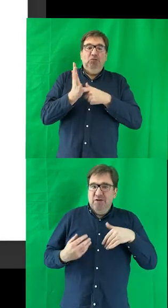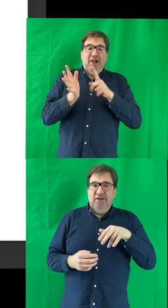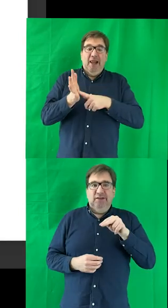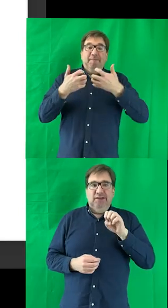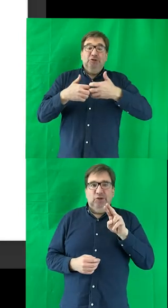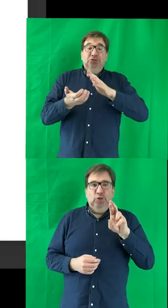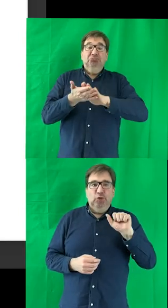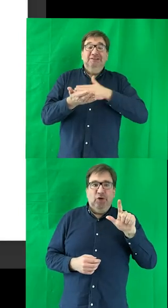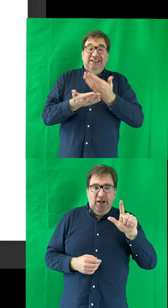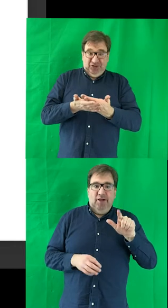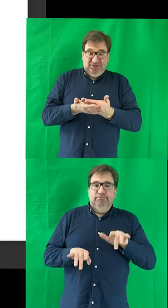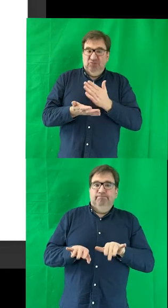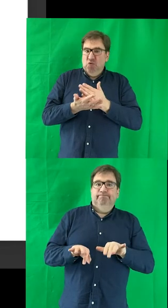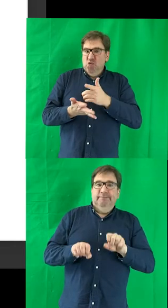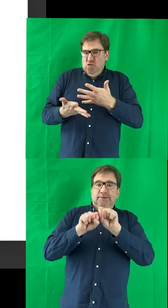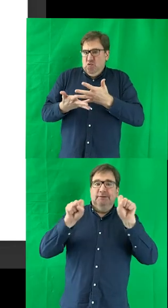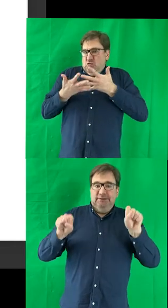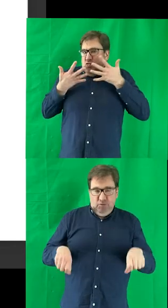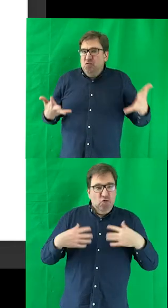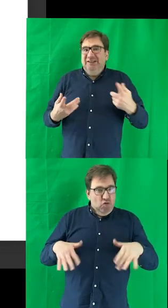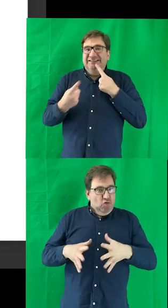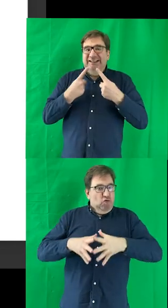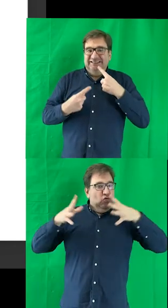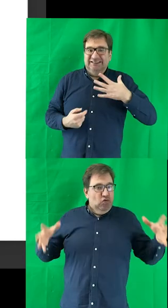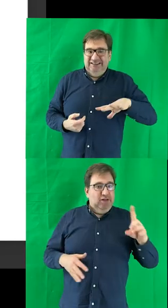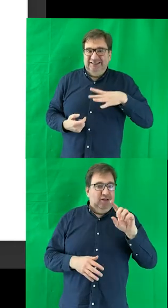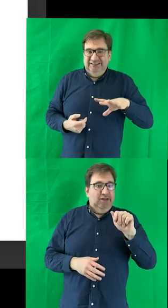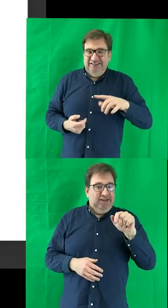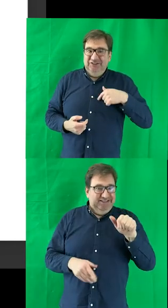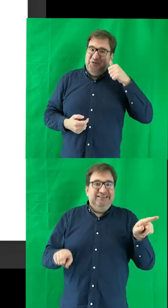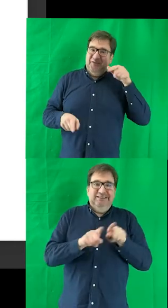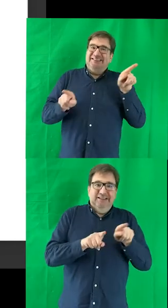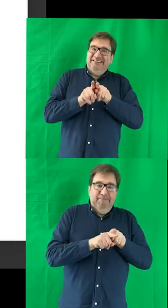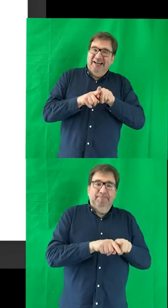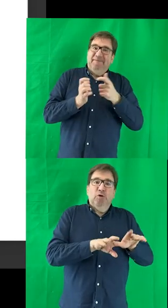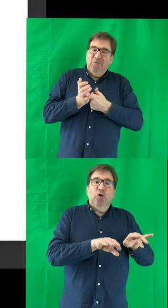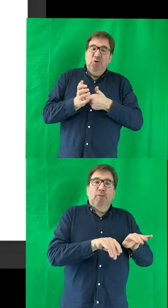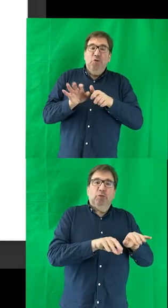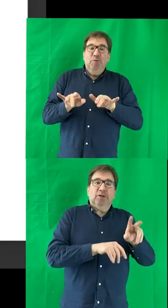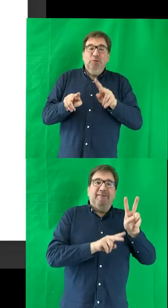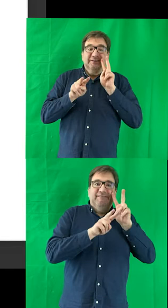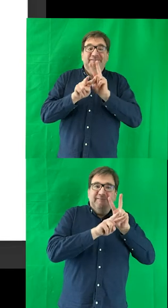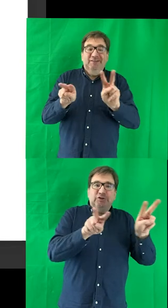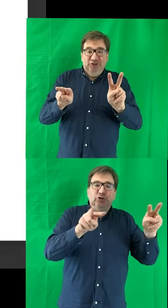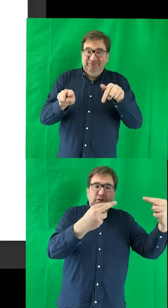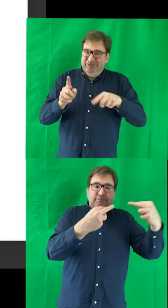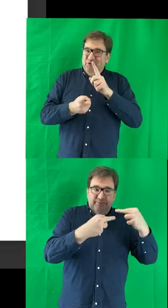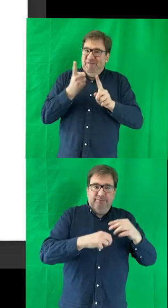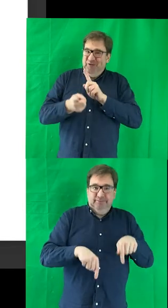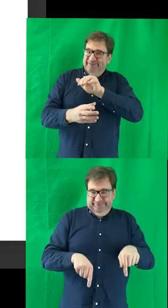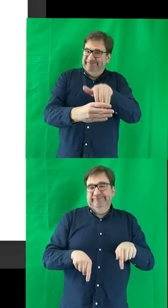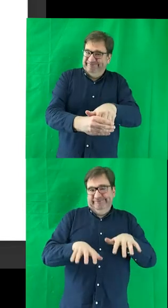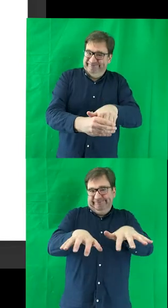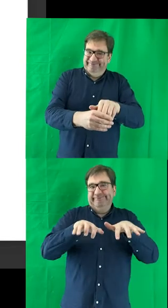machine translation systems are decidedly data hungry. And I know that the same is true for computer vision, which